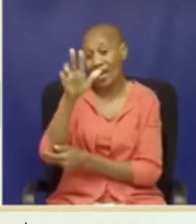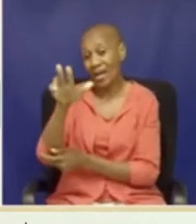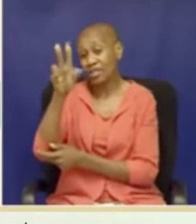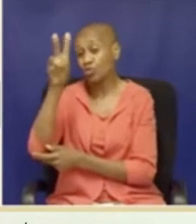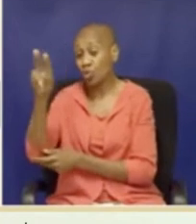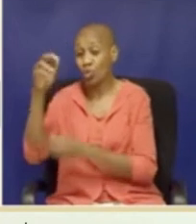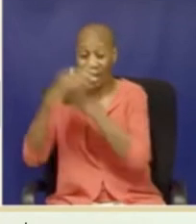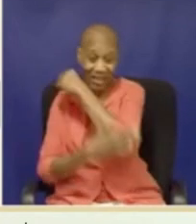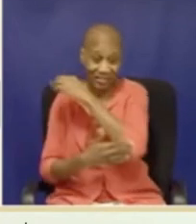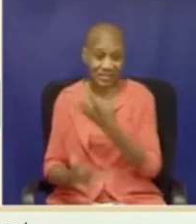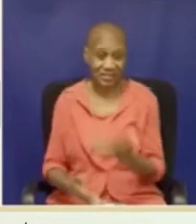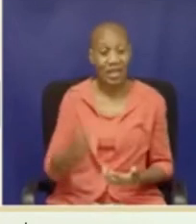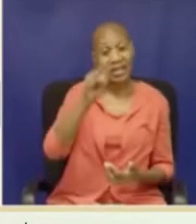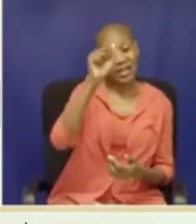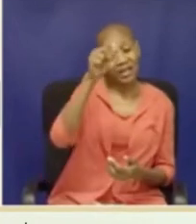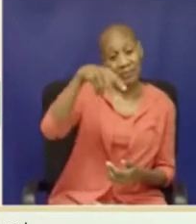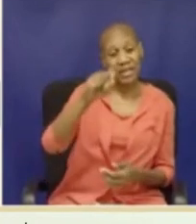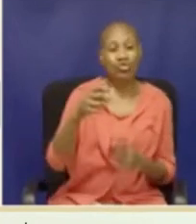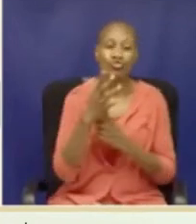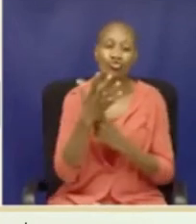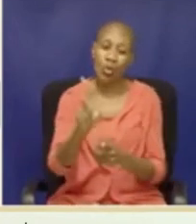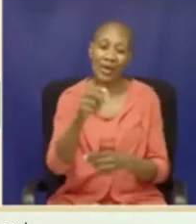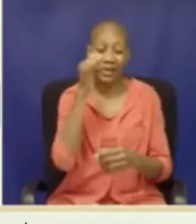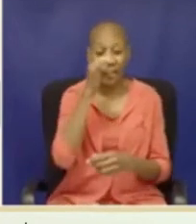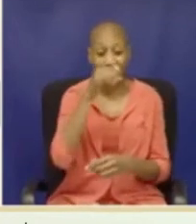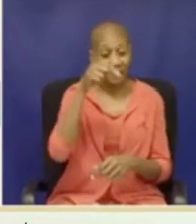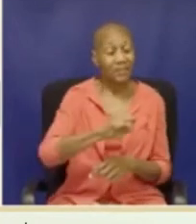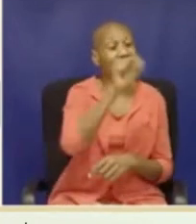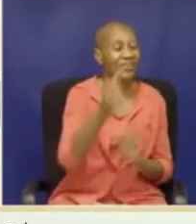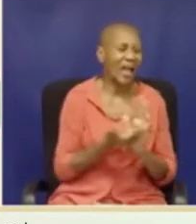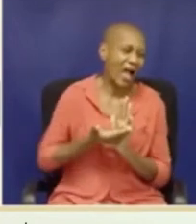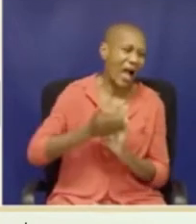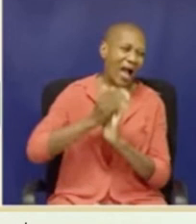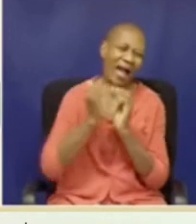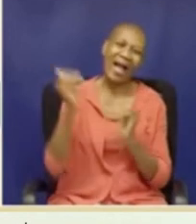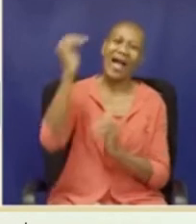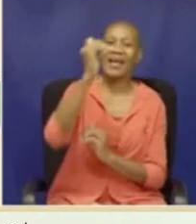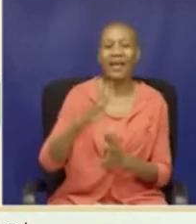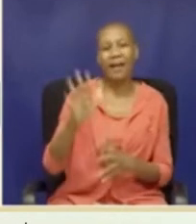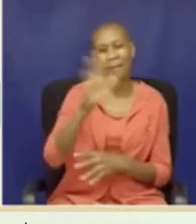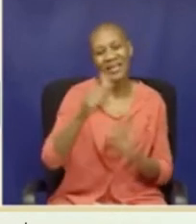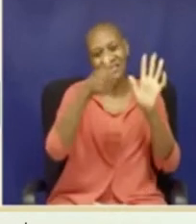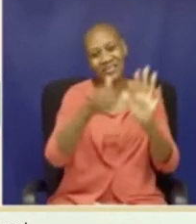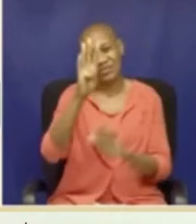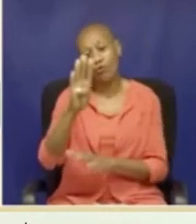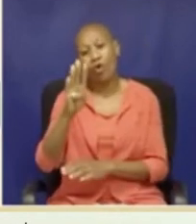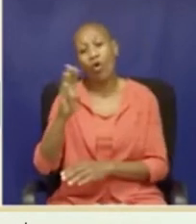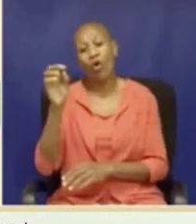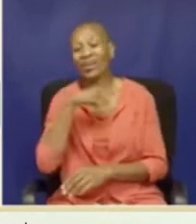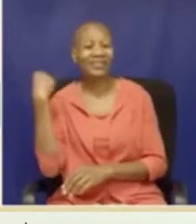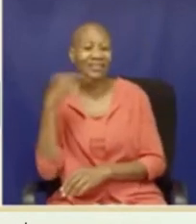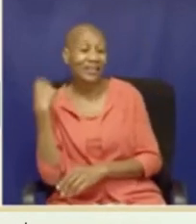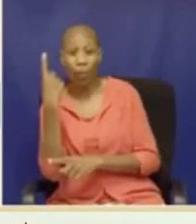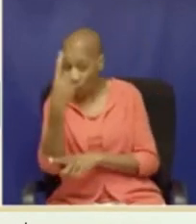countries on corruption. Statistics show that crime is still very high in the country. We have an average of